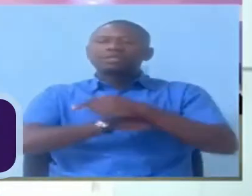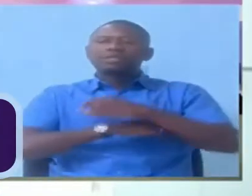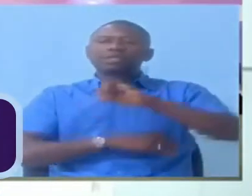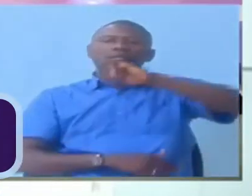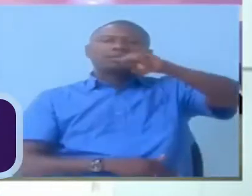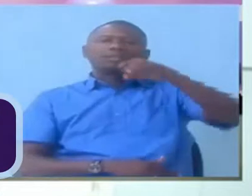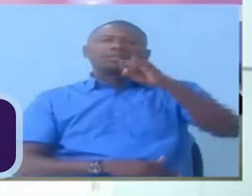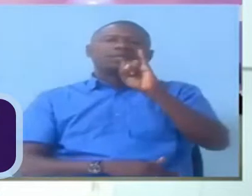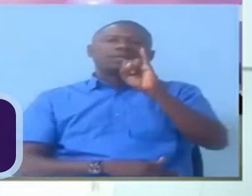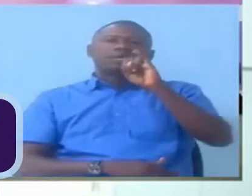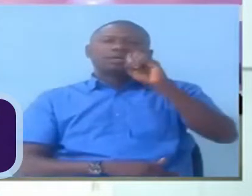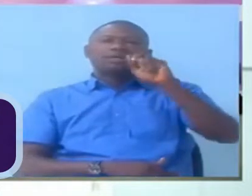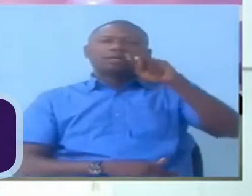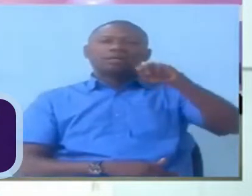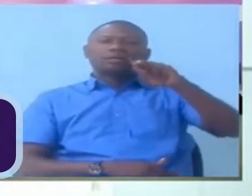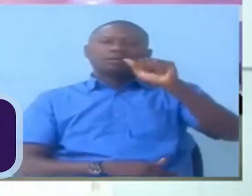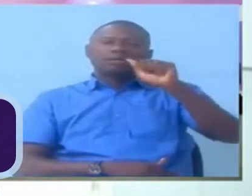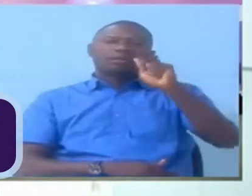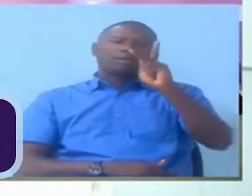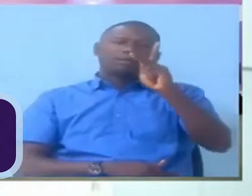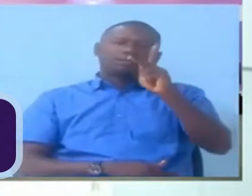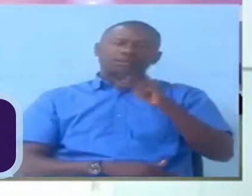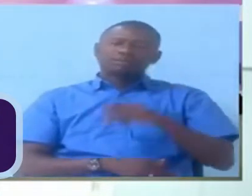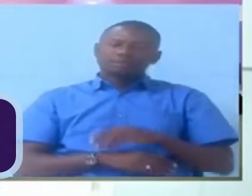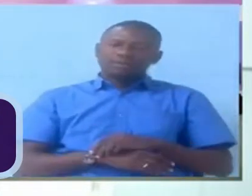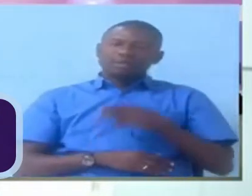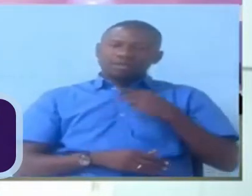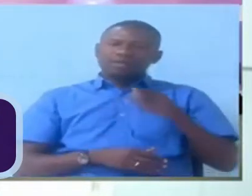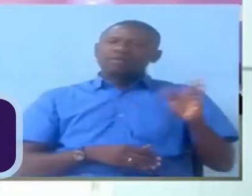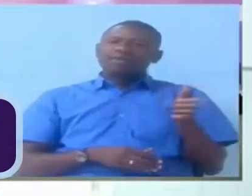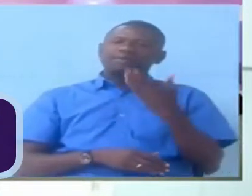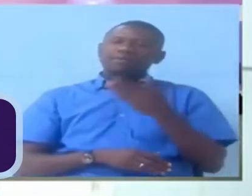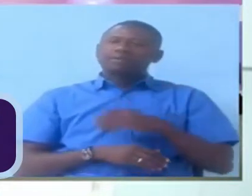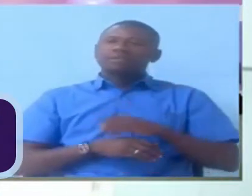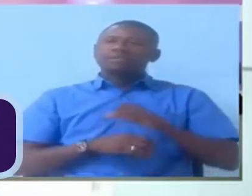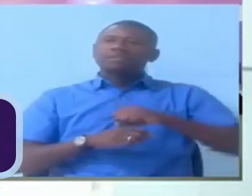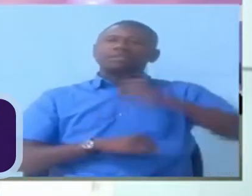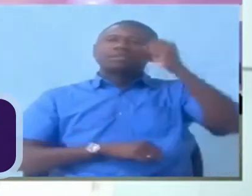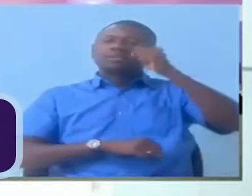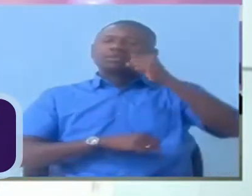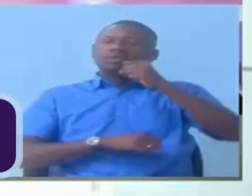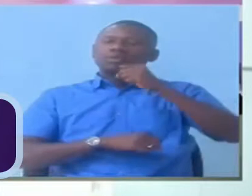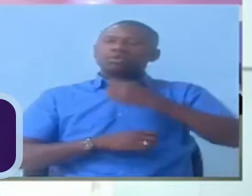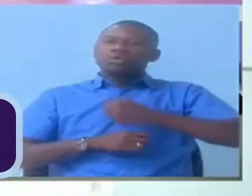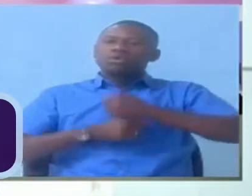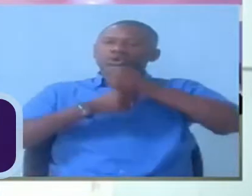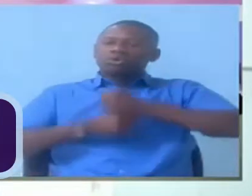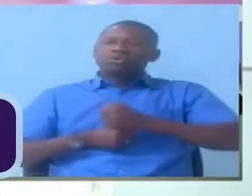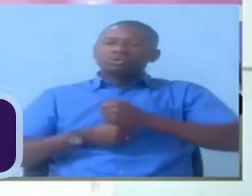Could you sign your statement? Could you take a look at it?